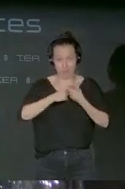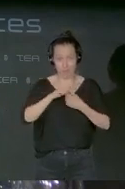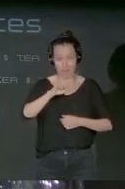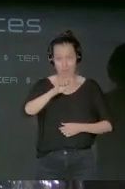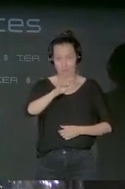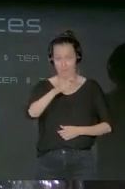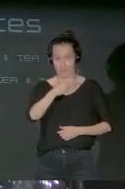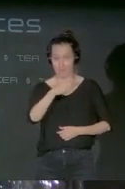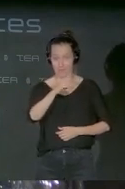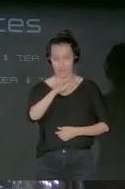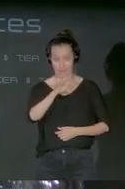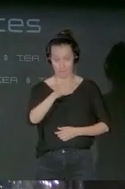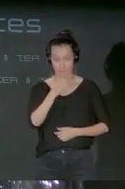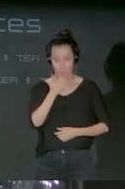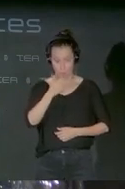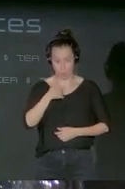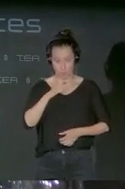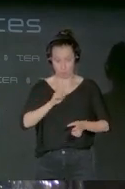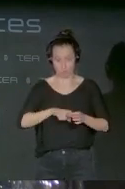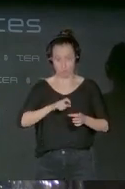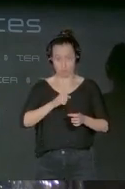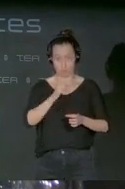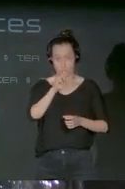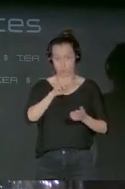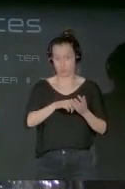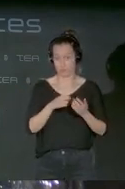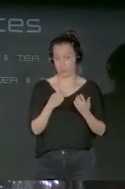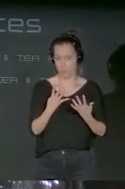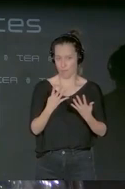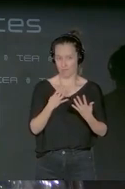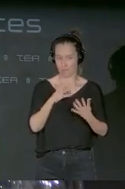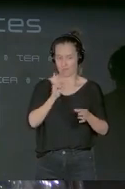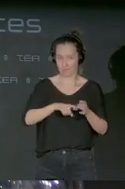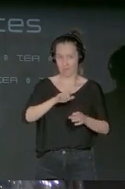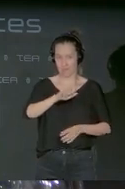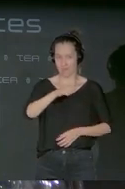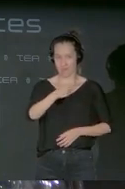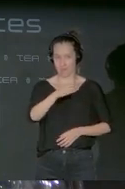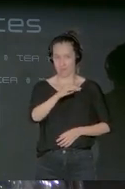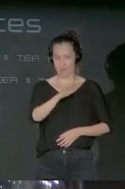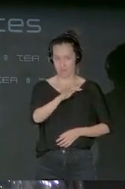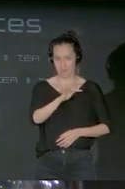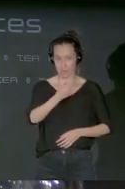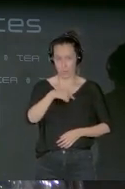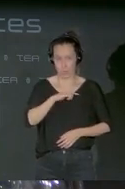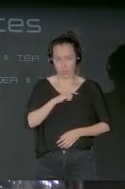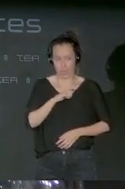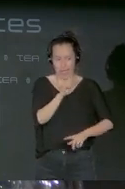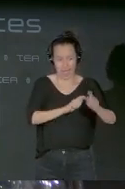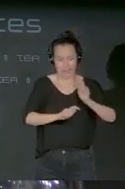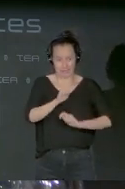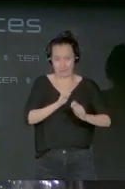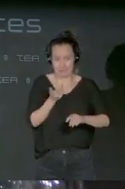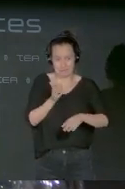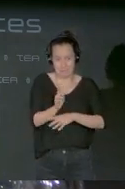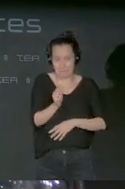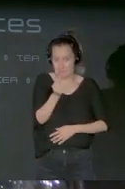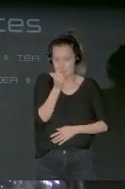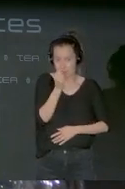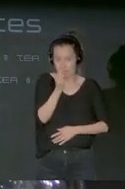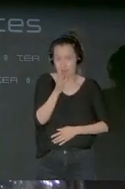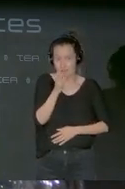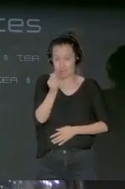mainly representing Nordic and Western European game developer associations. Now we have 23 associations as our member all